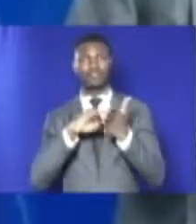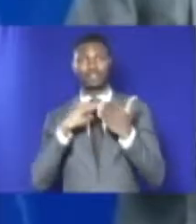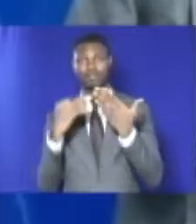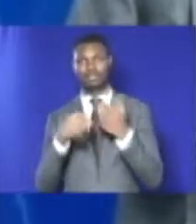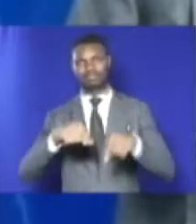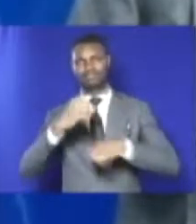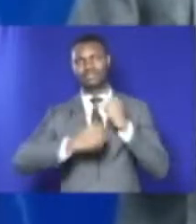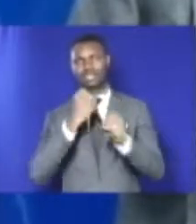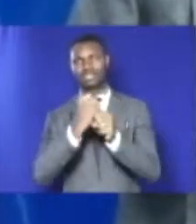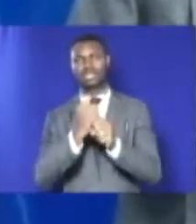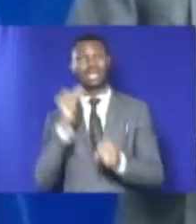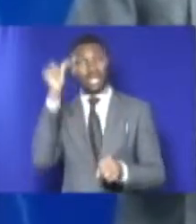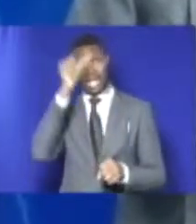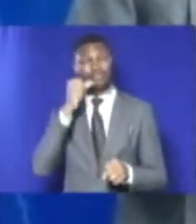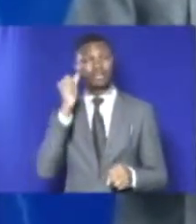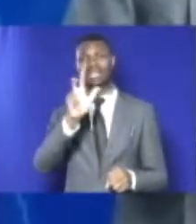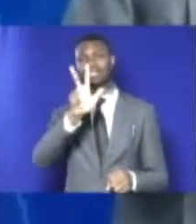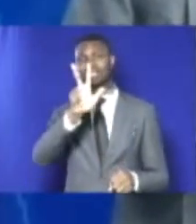continent,